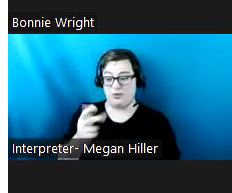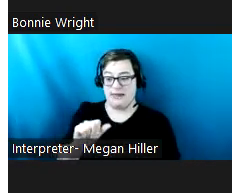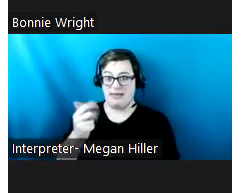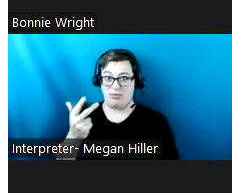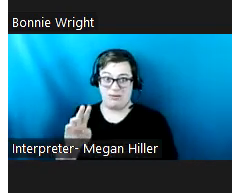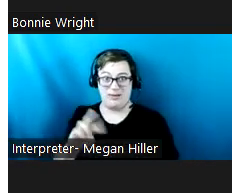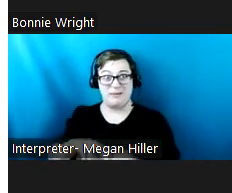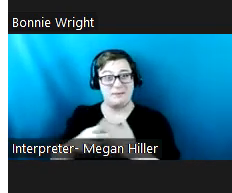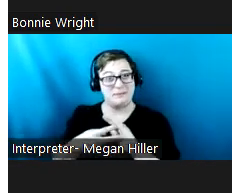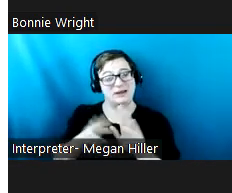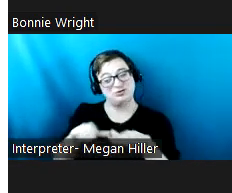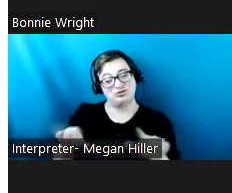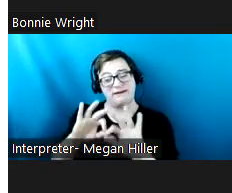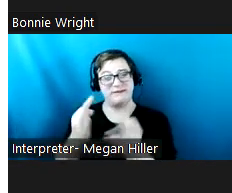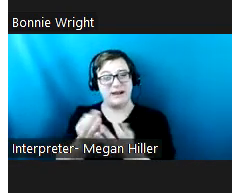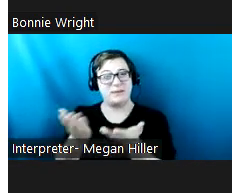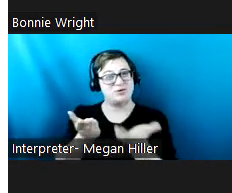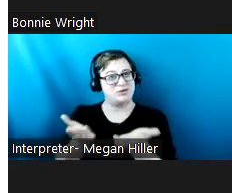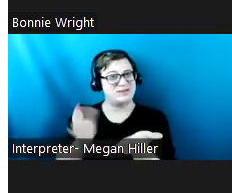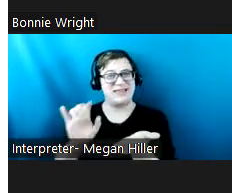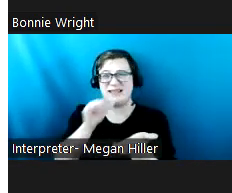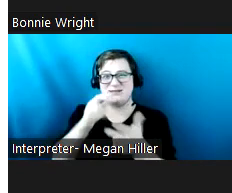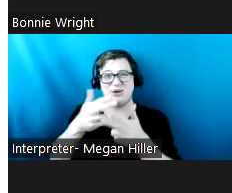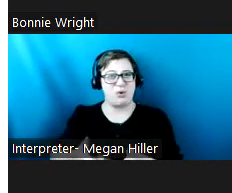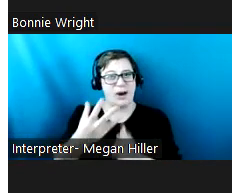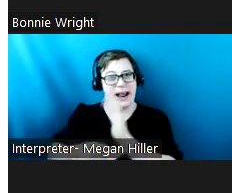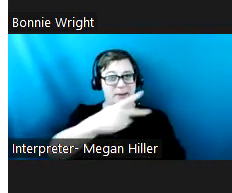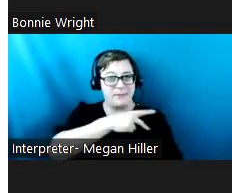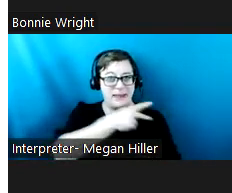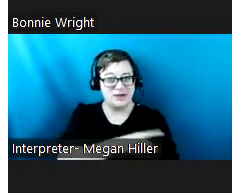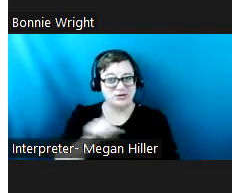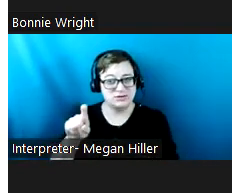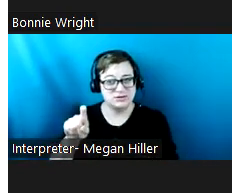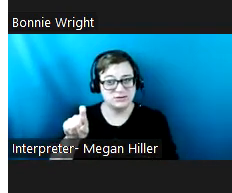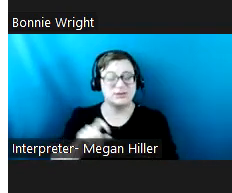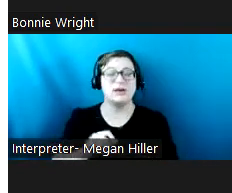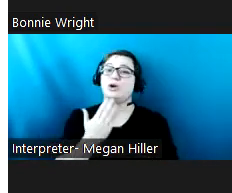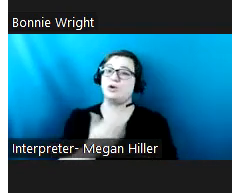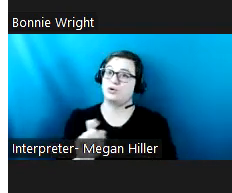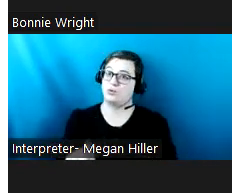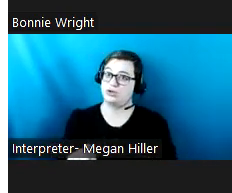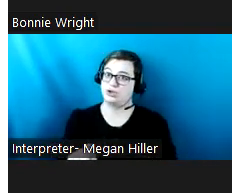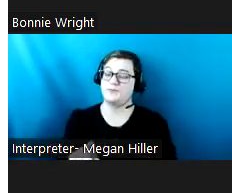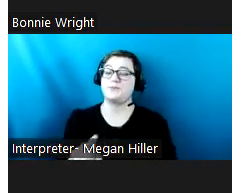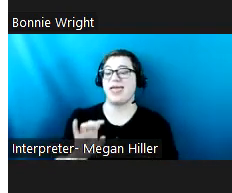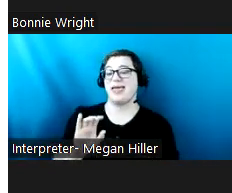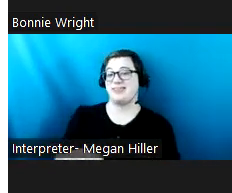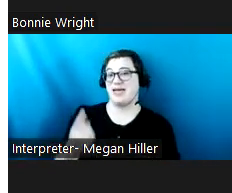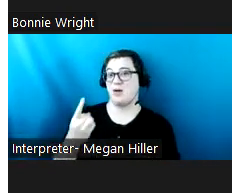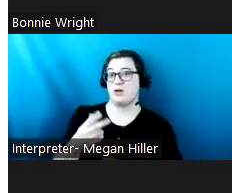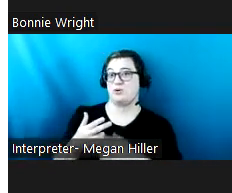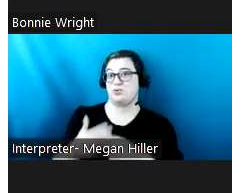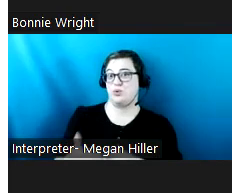child and family services is not considered outpatient services? That's a great question. So that one we consider